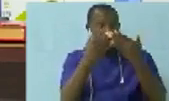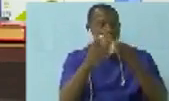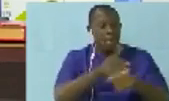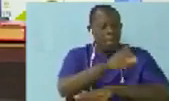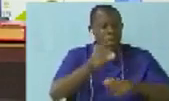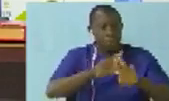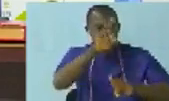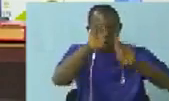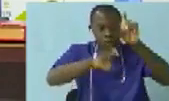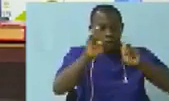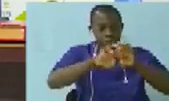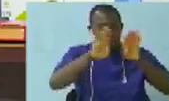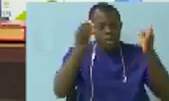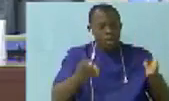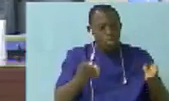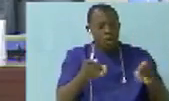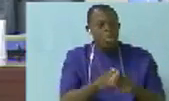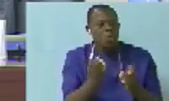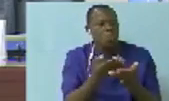panel today. Why?